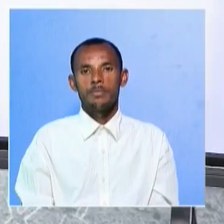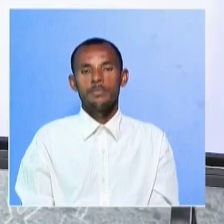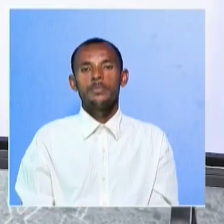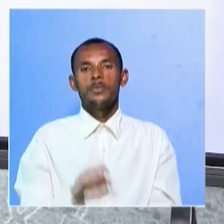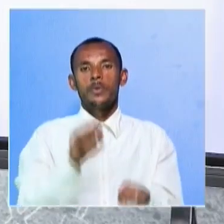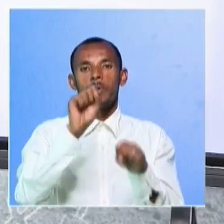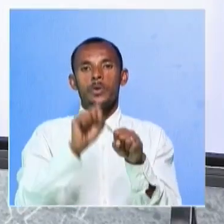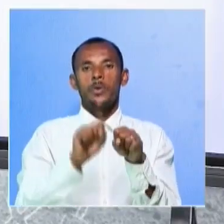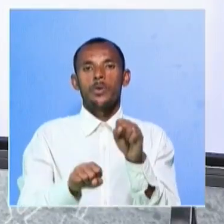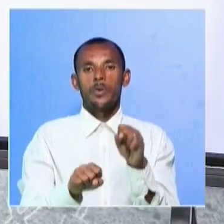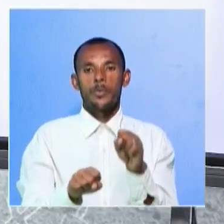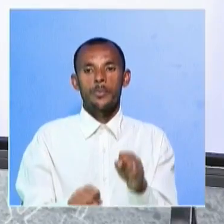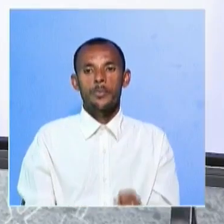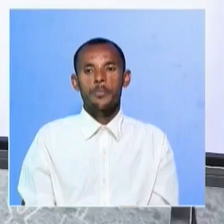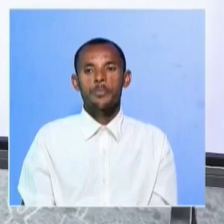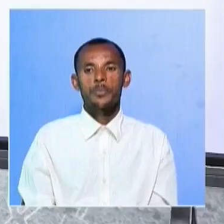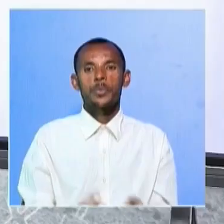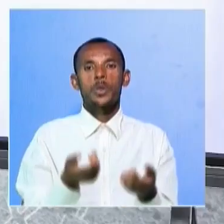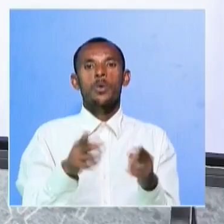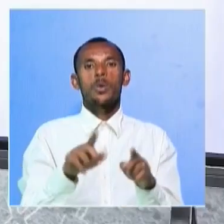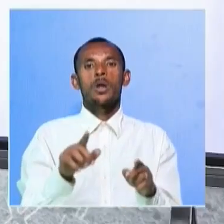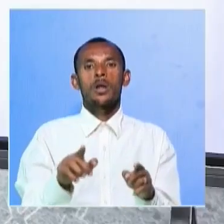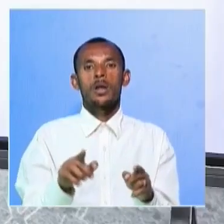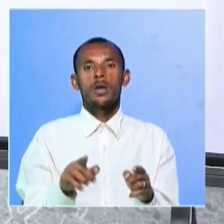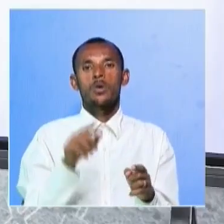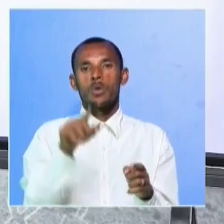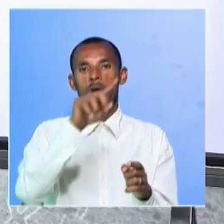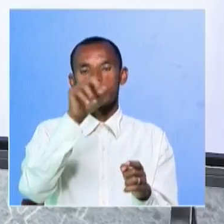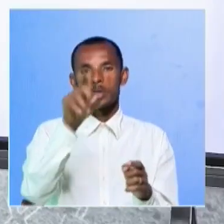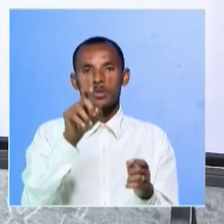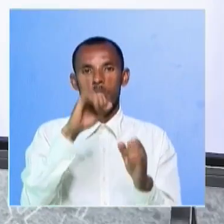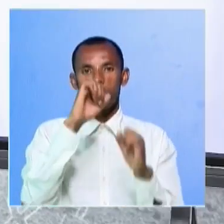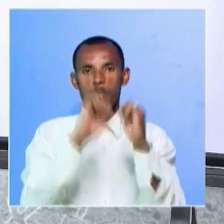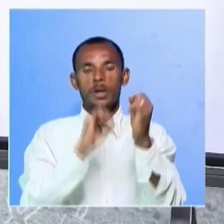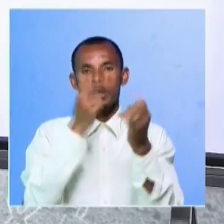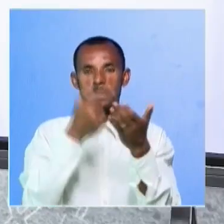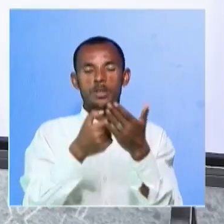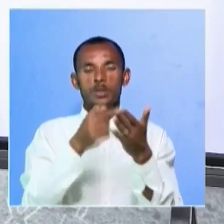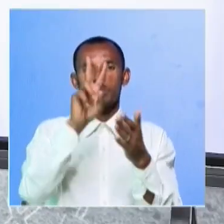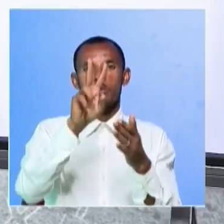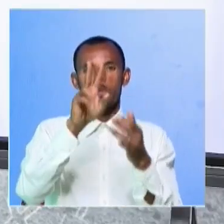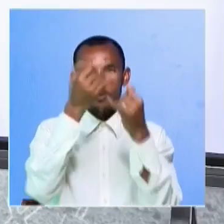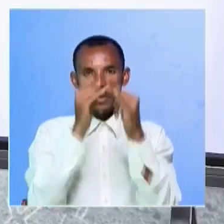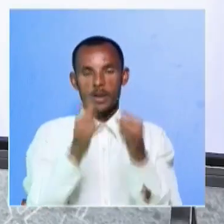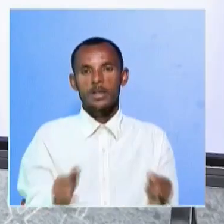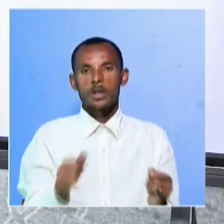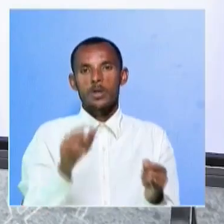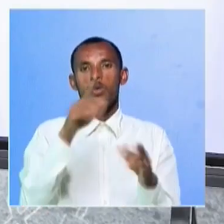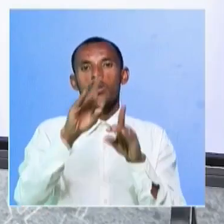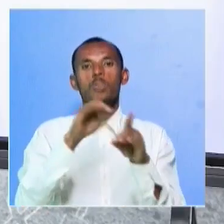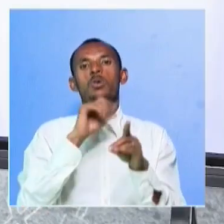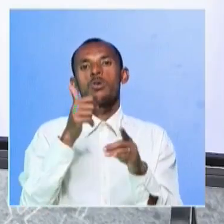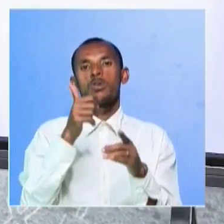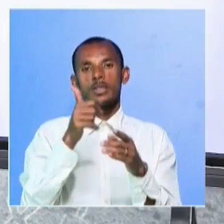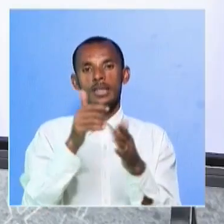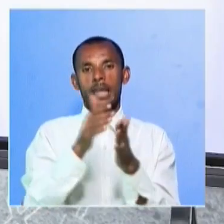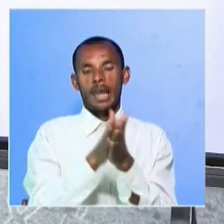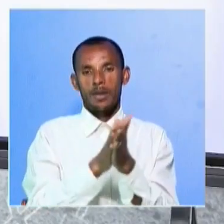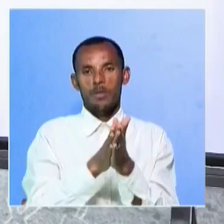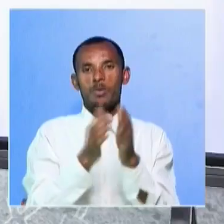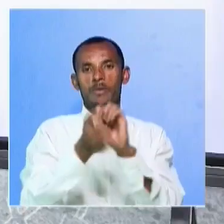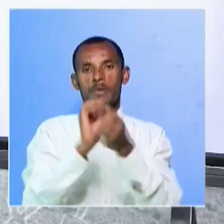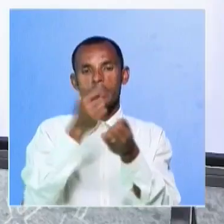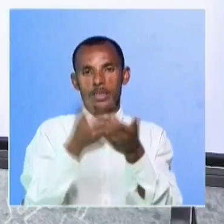So whenever you are asked to compare these two fractions, you don't need to convert this